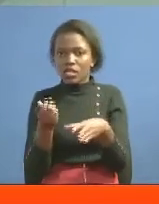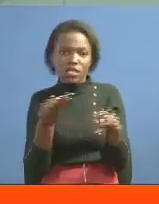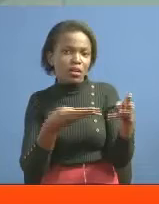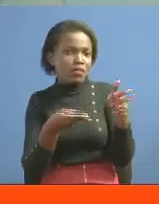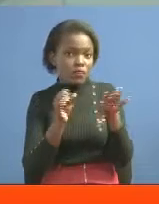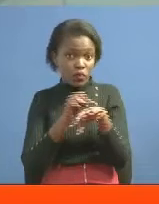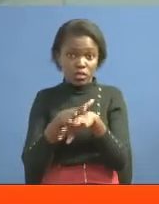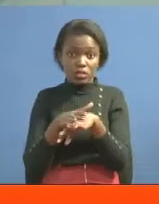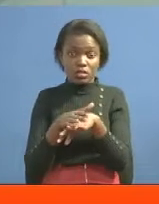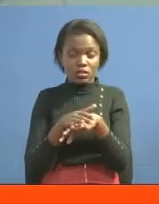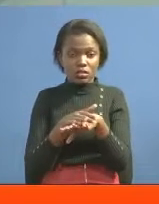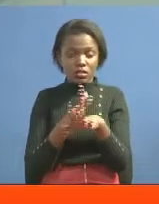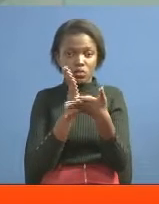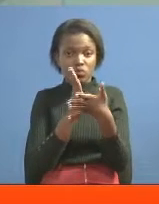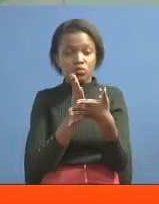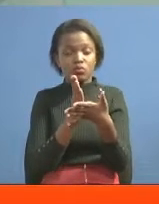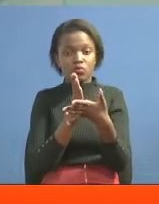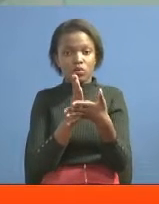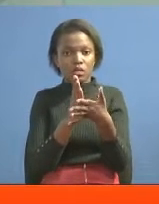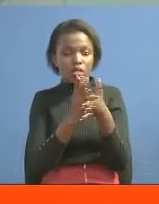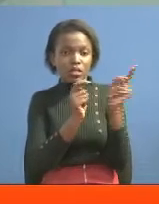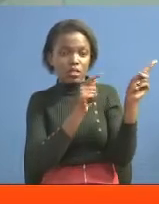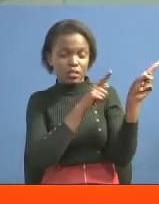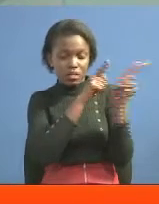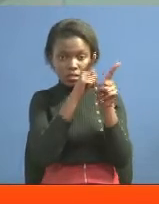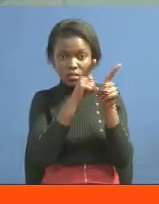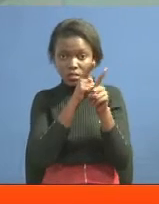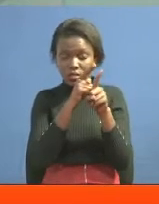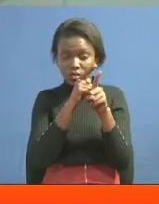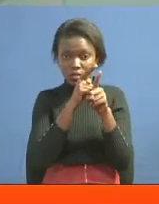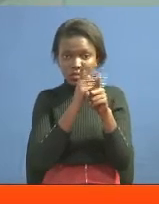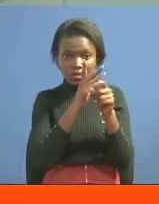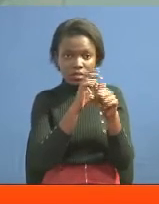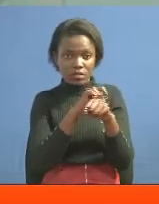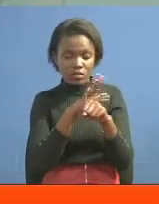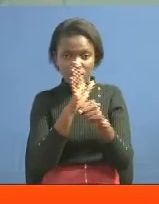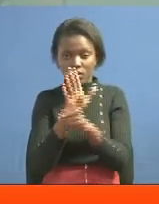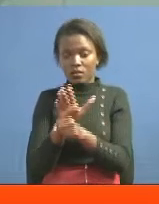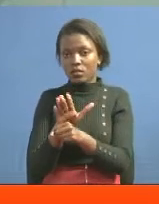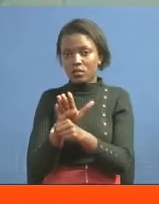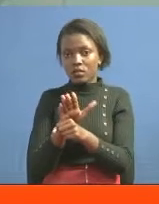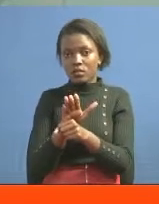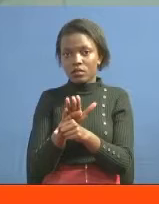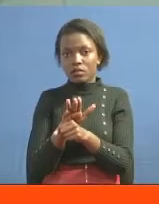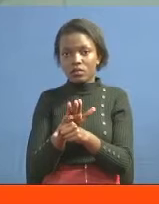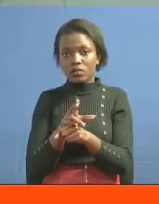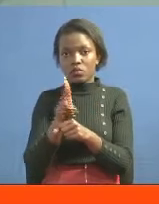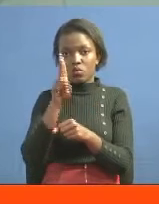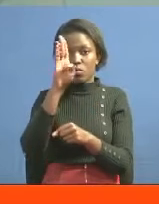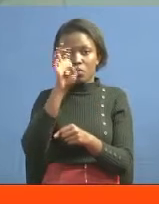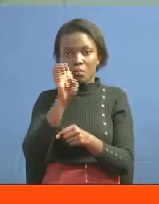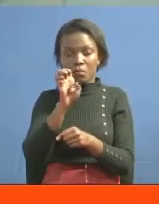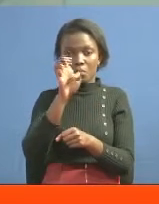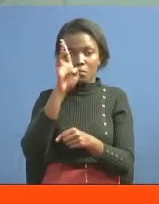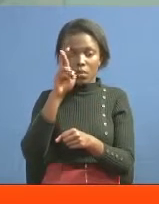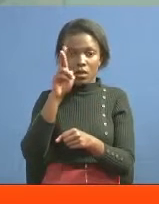have been affected. Yes. Definitely, transport has been affected a lot. When you think about things like Uber